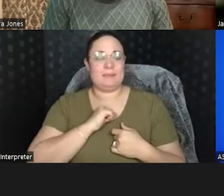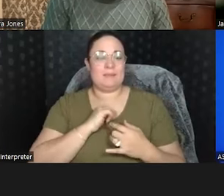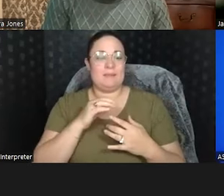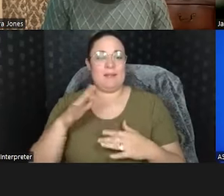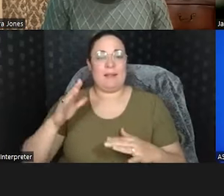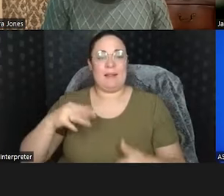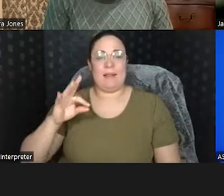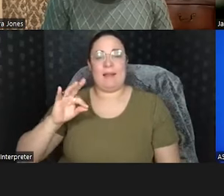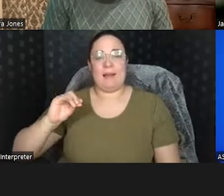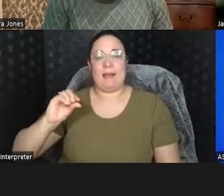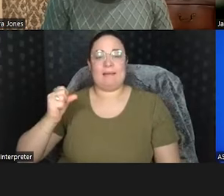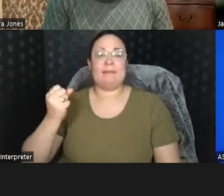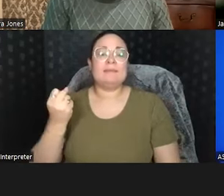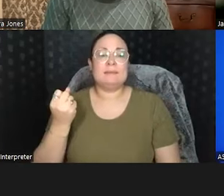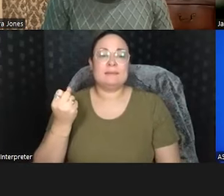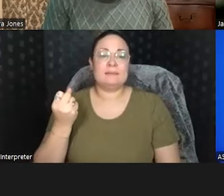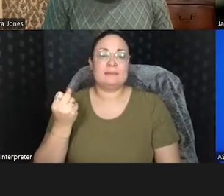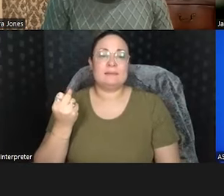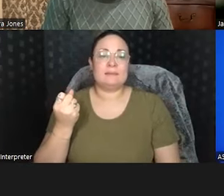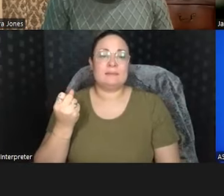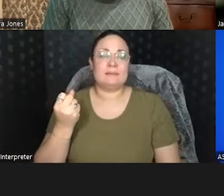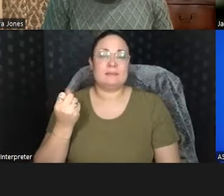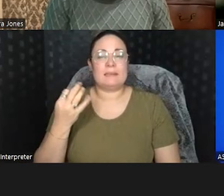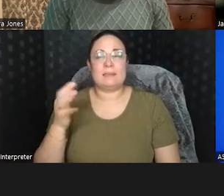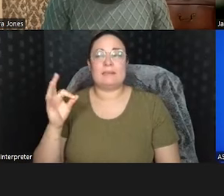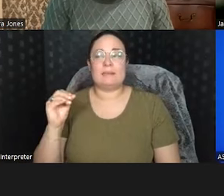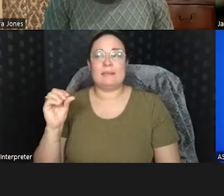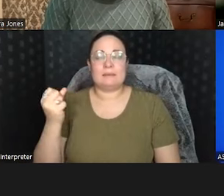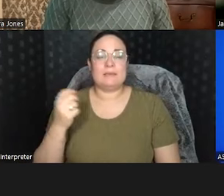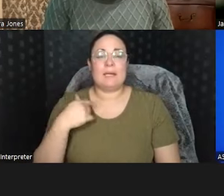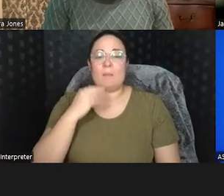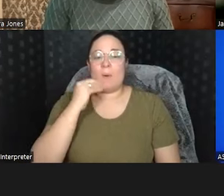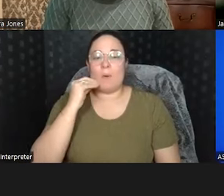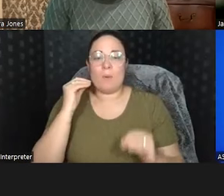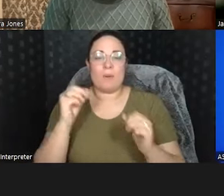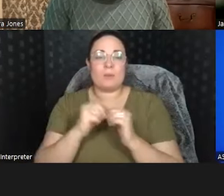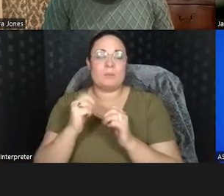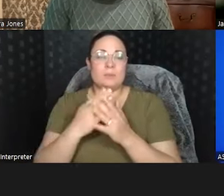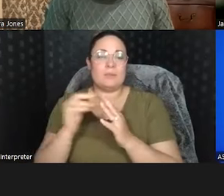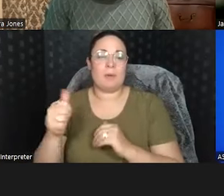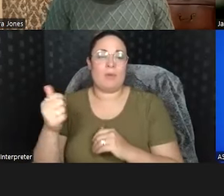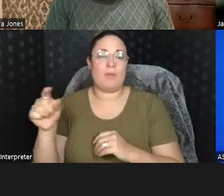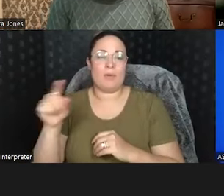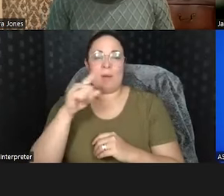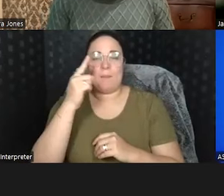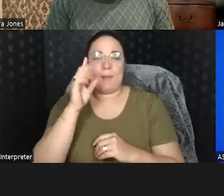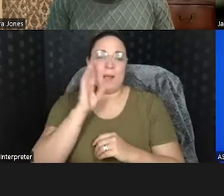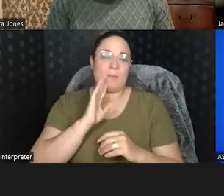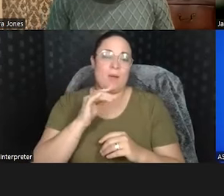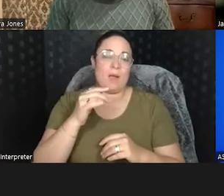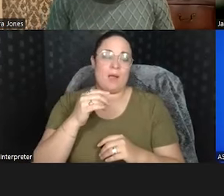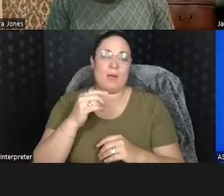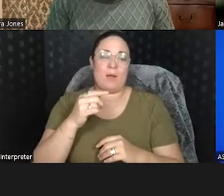90s is I found myself being homeless with some other Black and brown queer